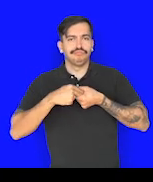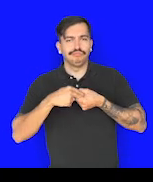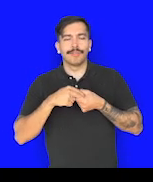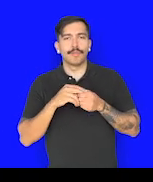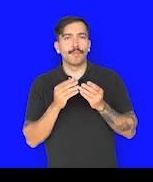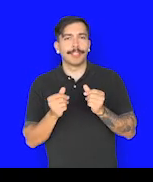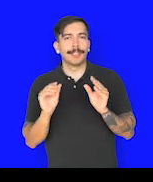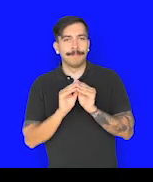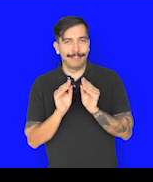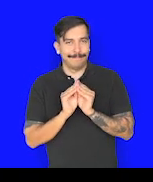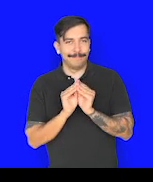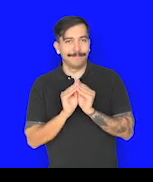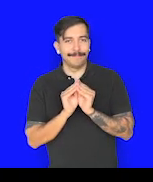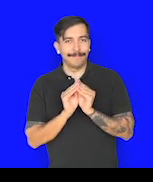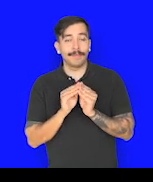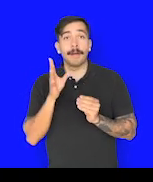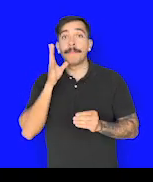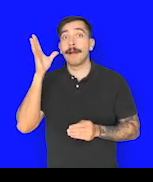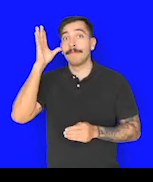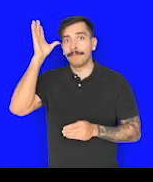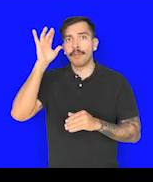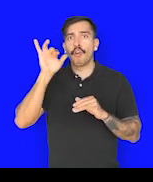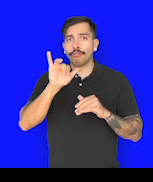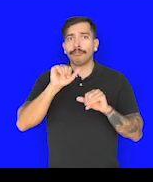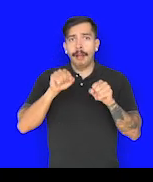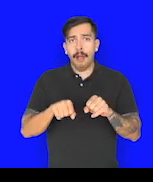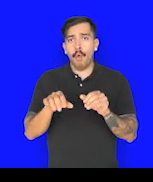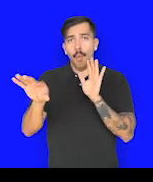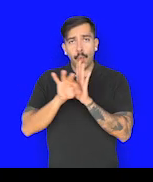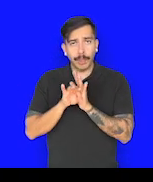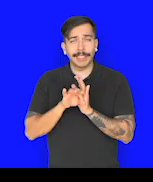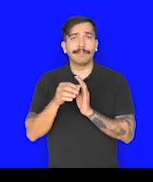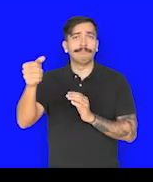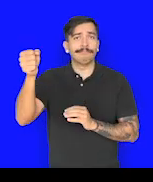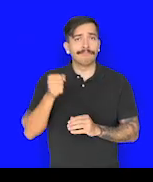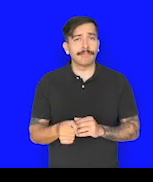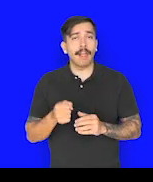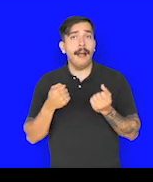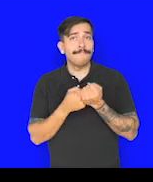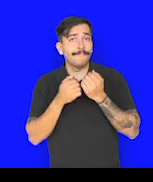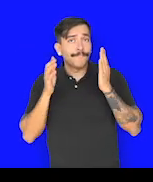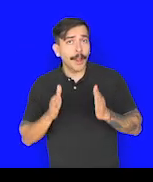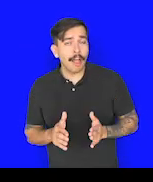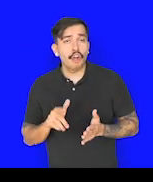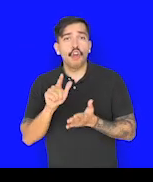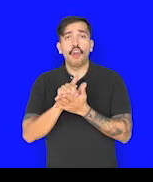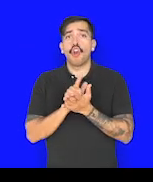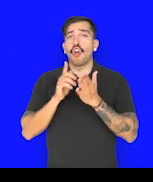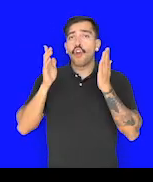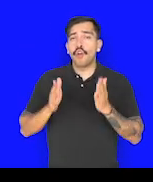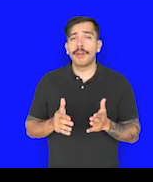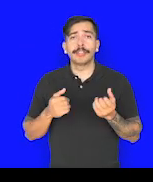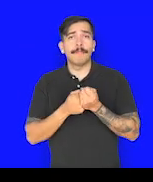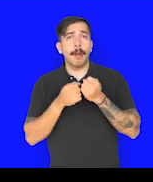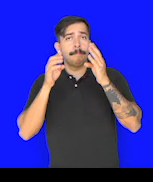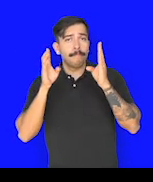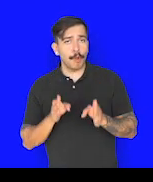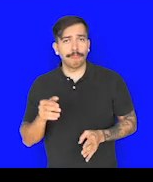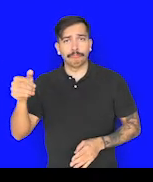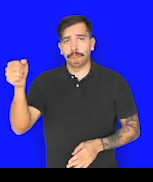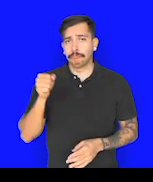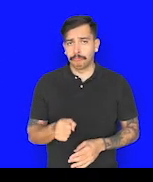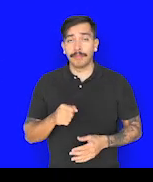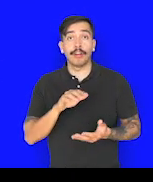resolution meeting. A parent may also choose to bring an advocate, attorney, or other support person. The